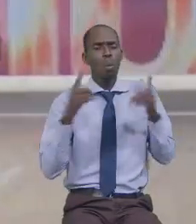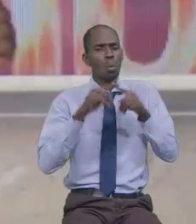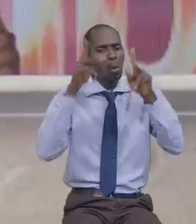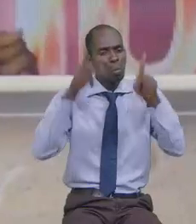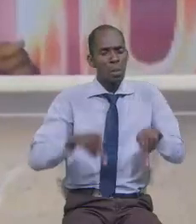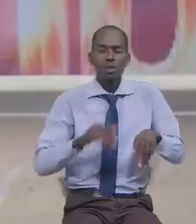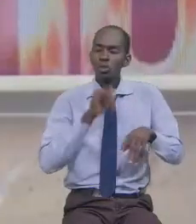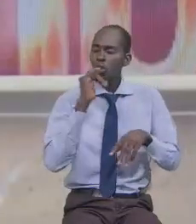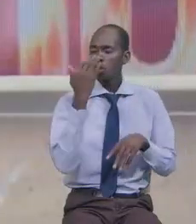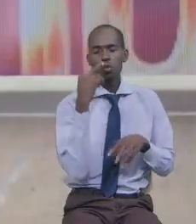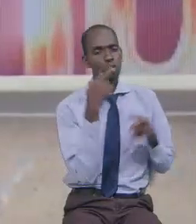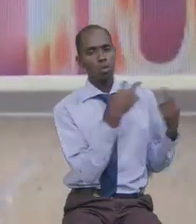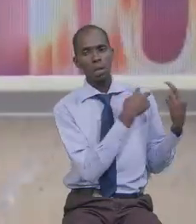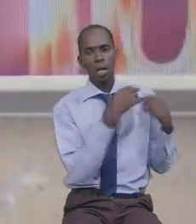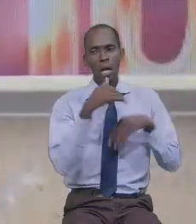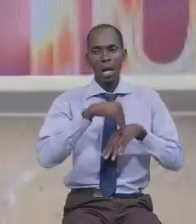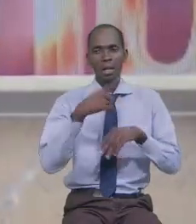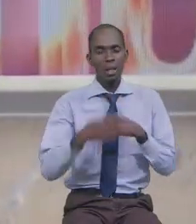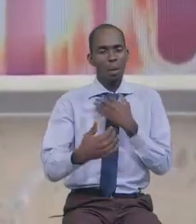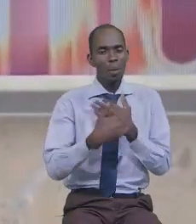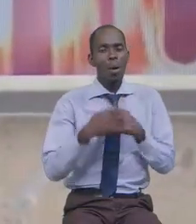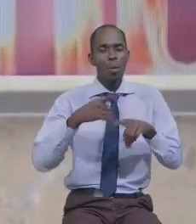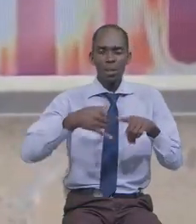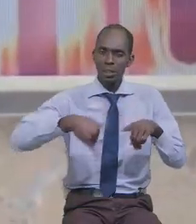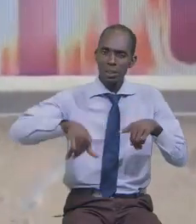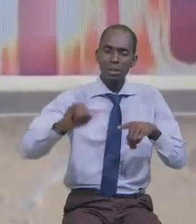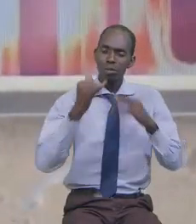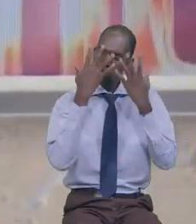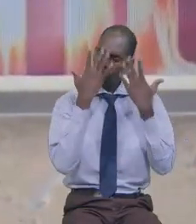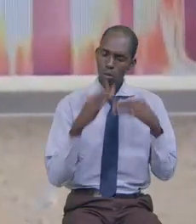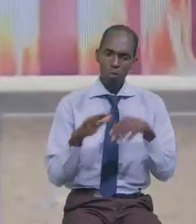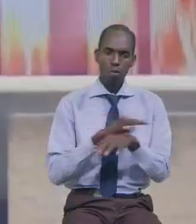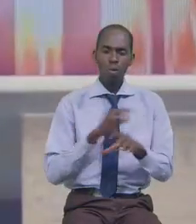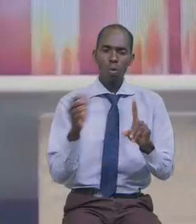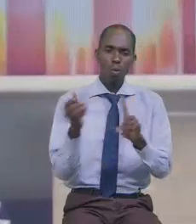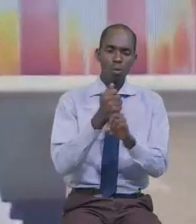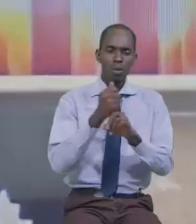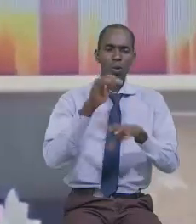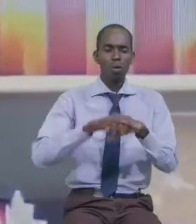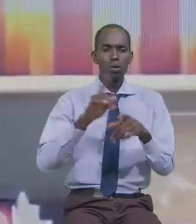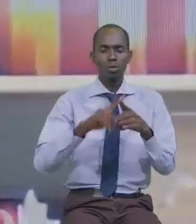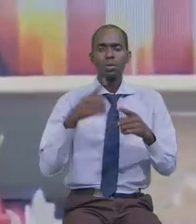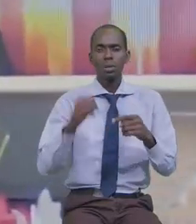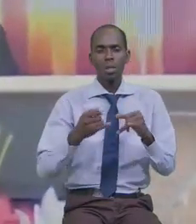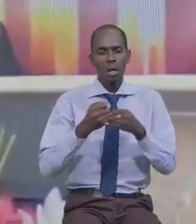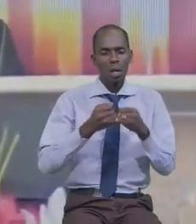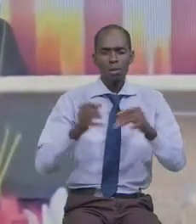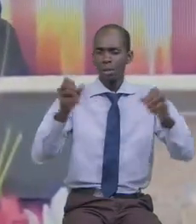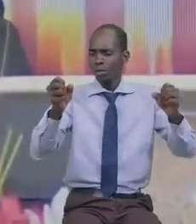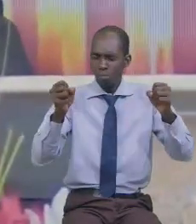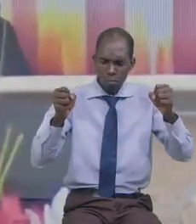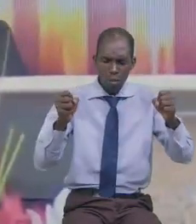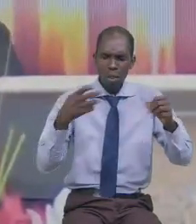he's holding on to those iron bars. They said, come out. He said, I